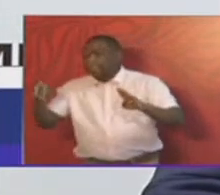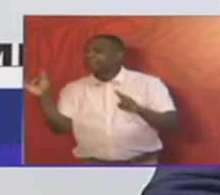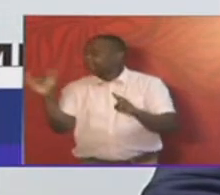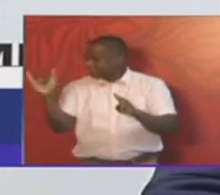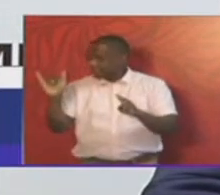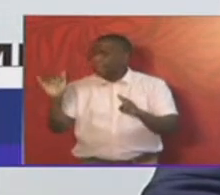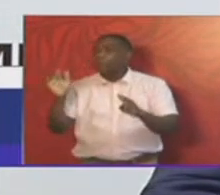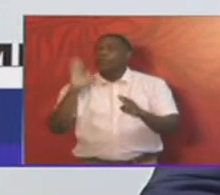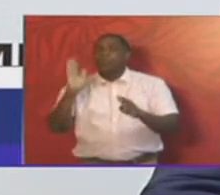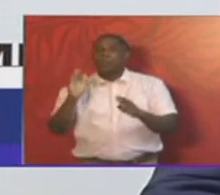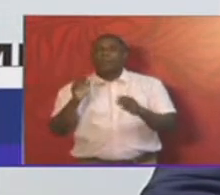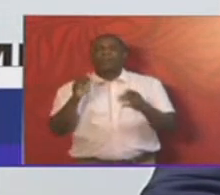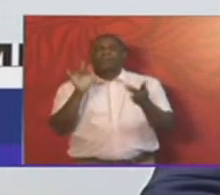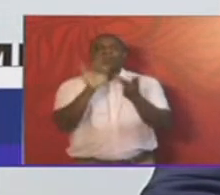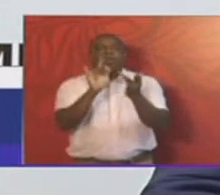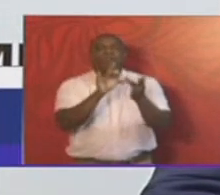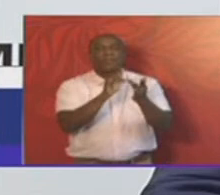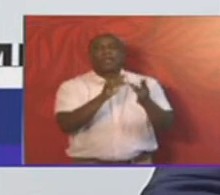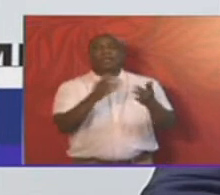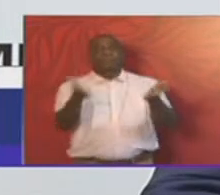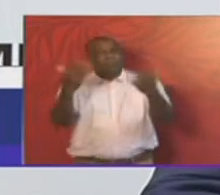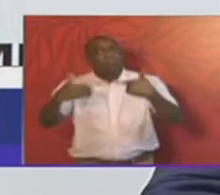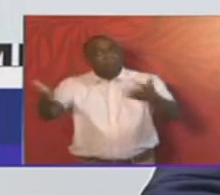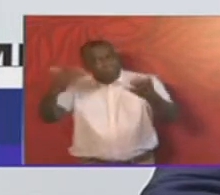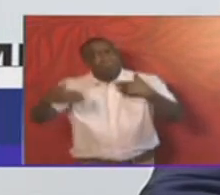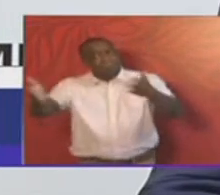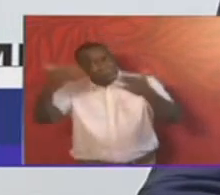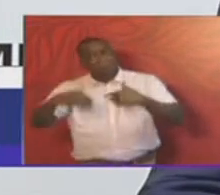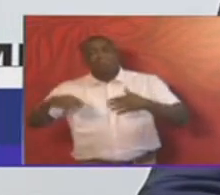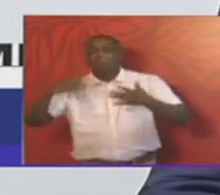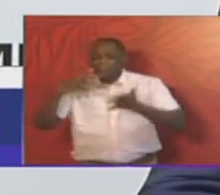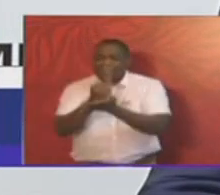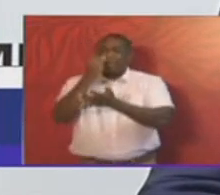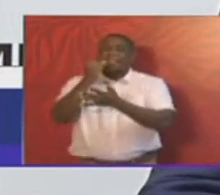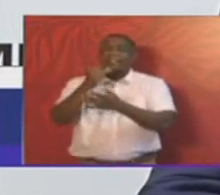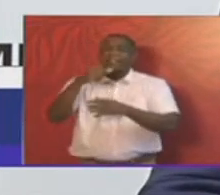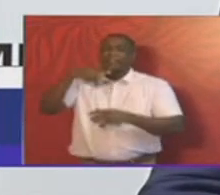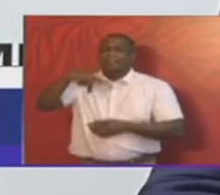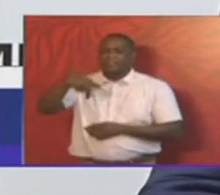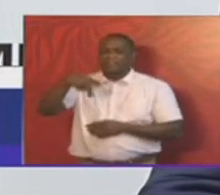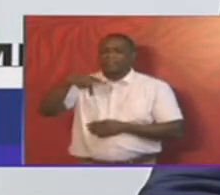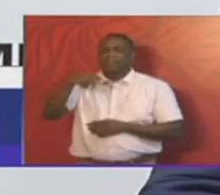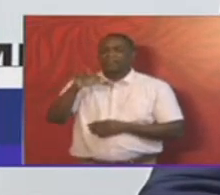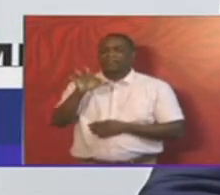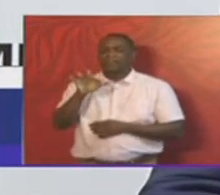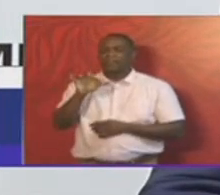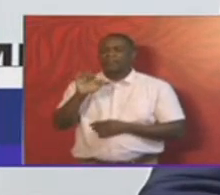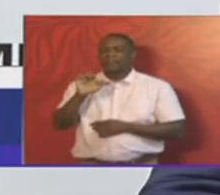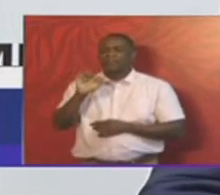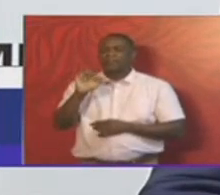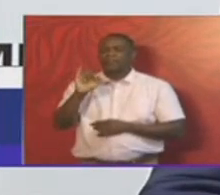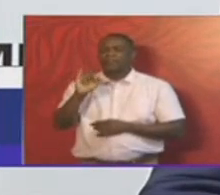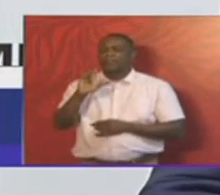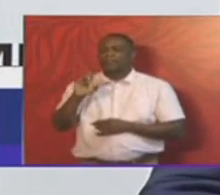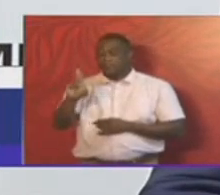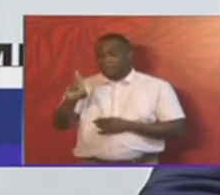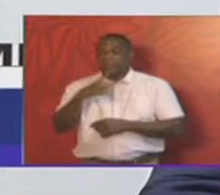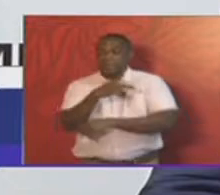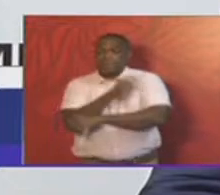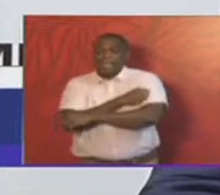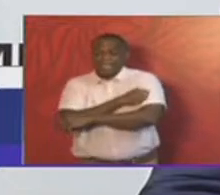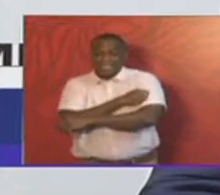now that we have the Pfizer vaccines for 12 to 18. So we have already started to reach out